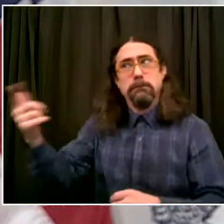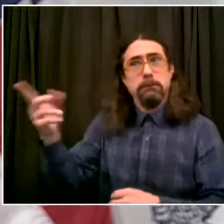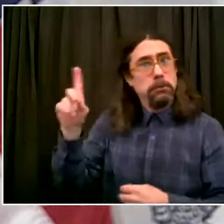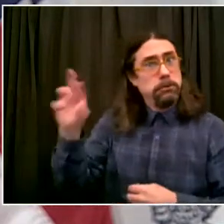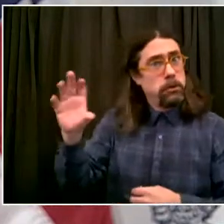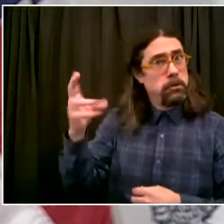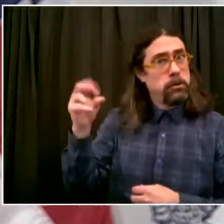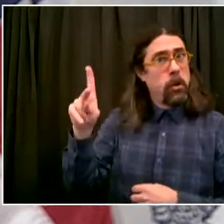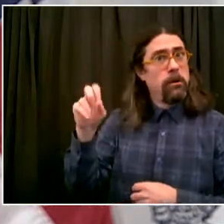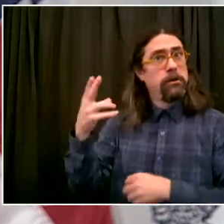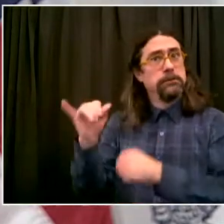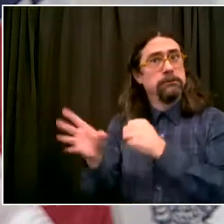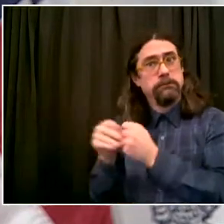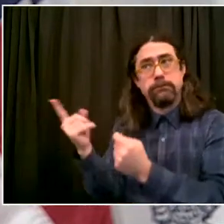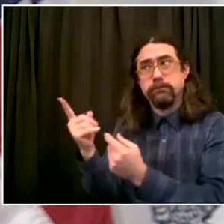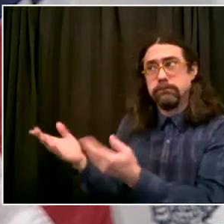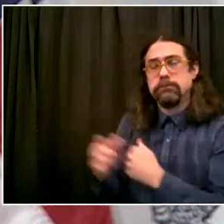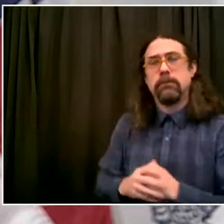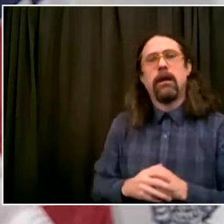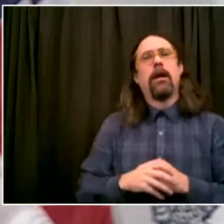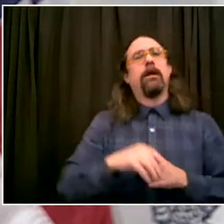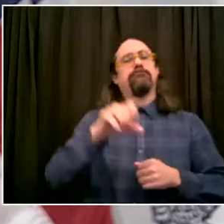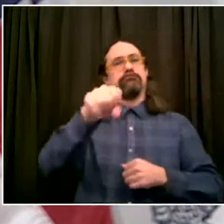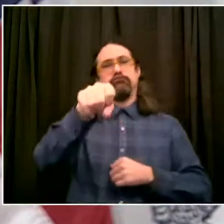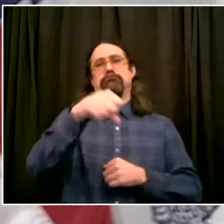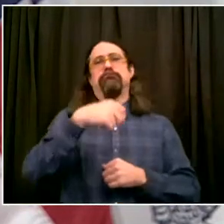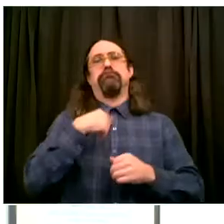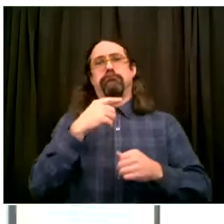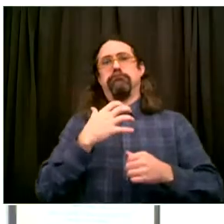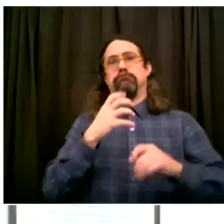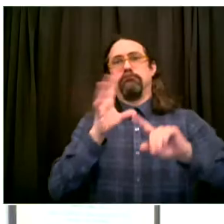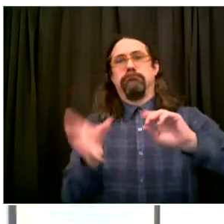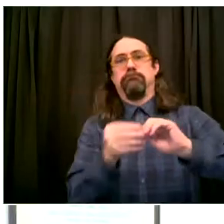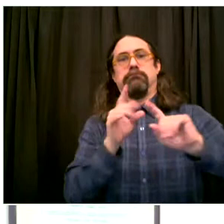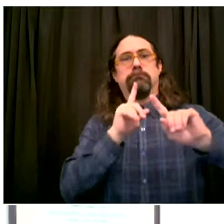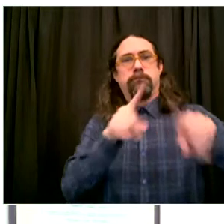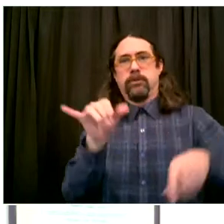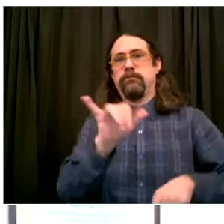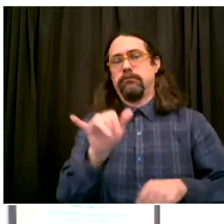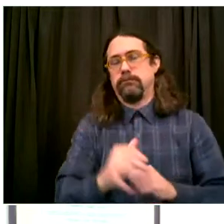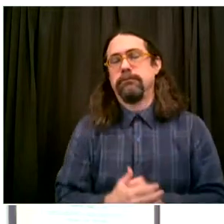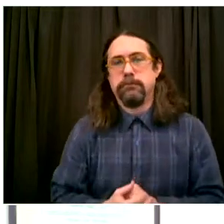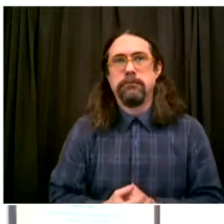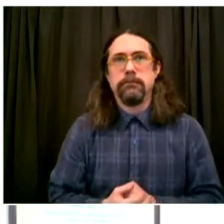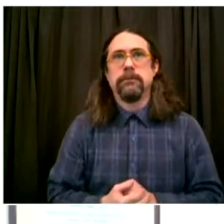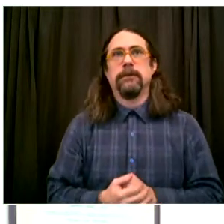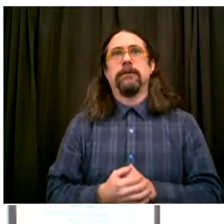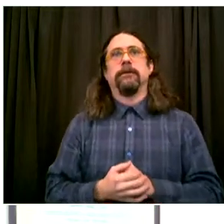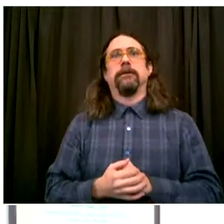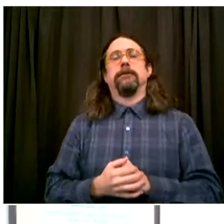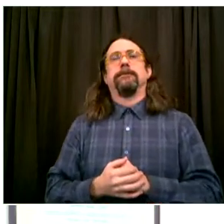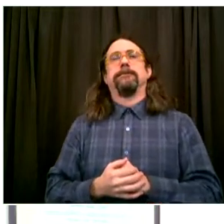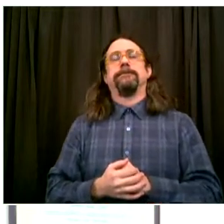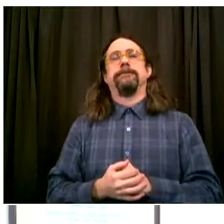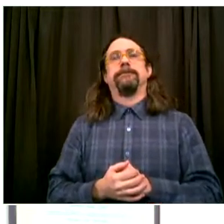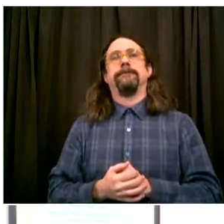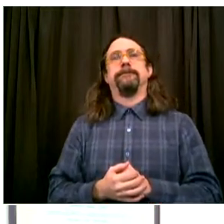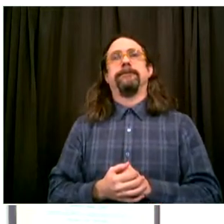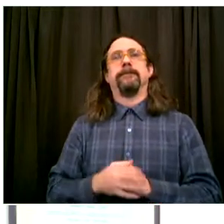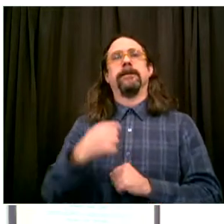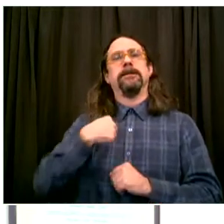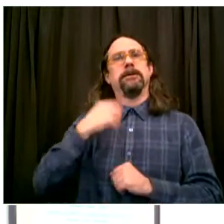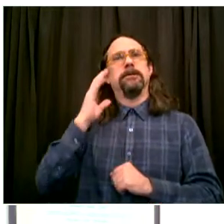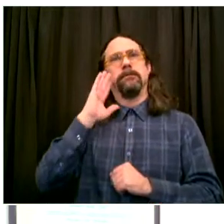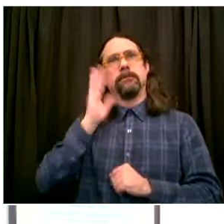question. Yes, the way that this works is that wherever someone had their appointment, whether it was at a city site